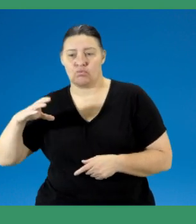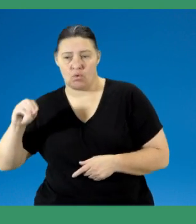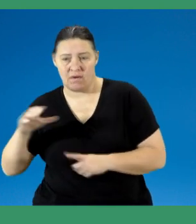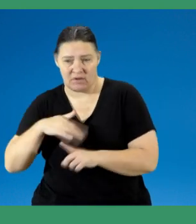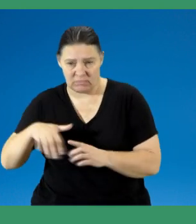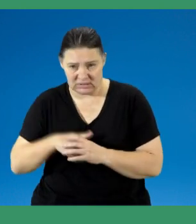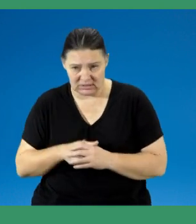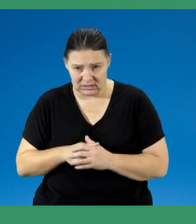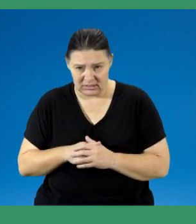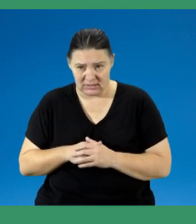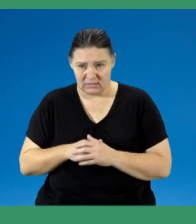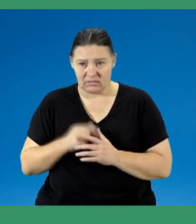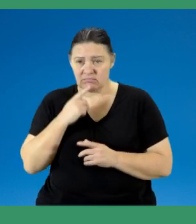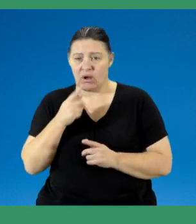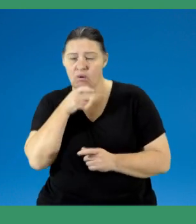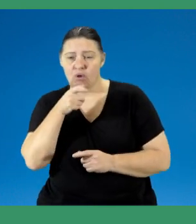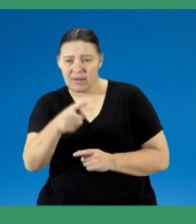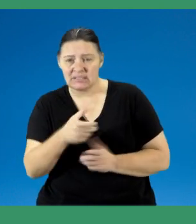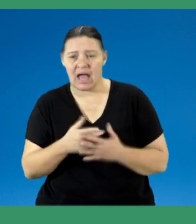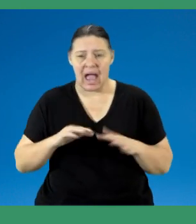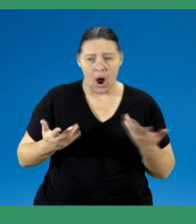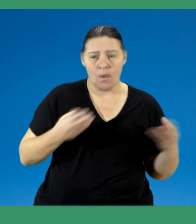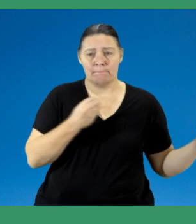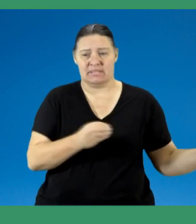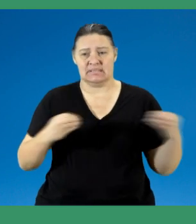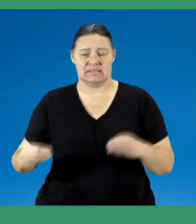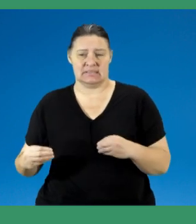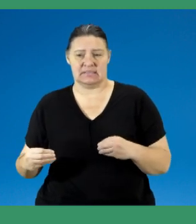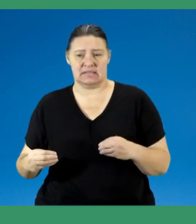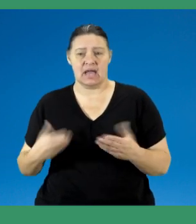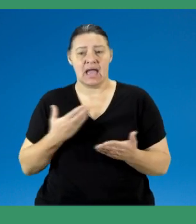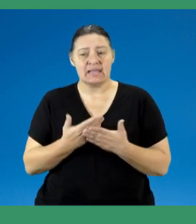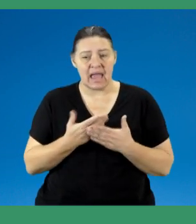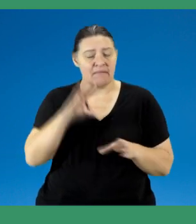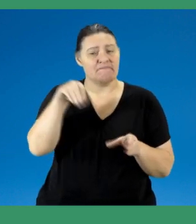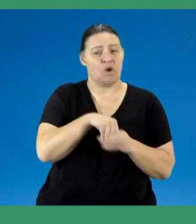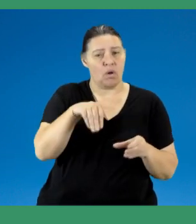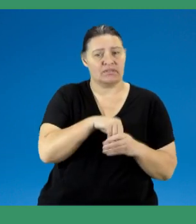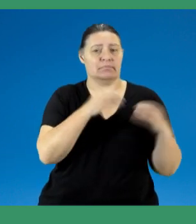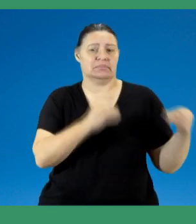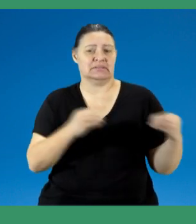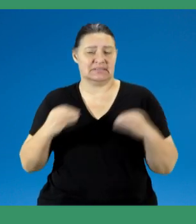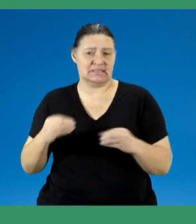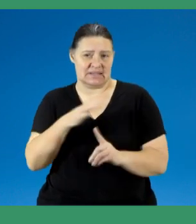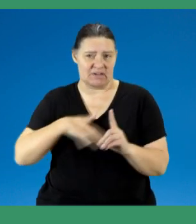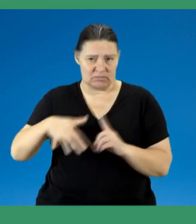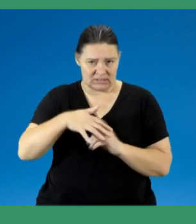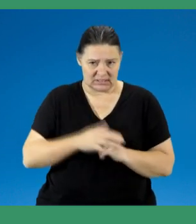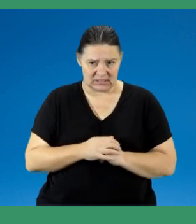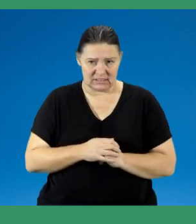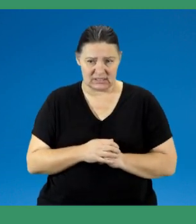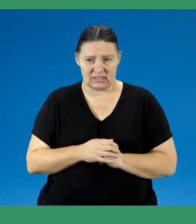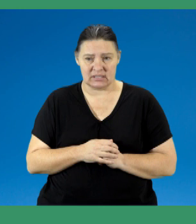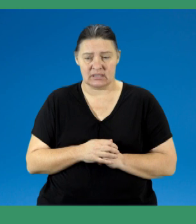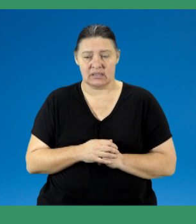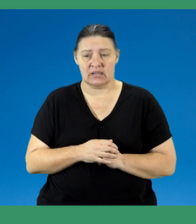you should be able to suggest or recommend ways in which businesses can be involved in the business environments.